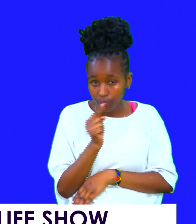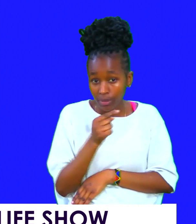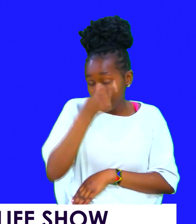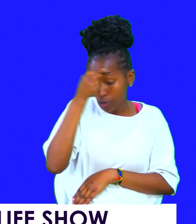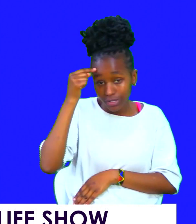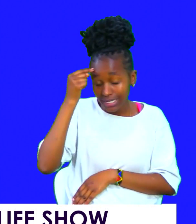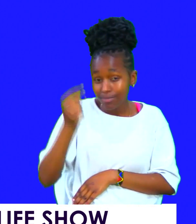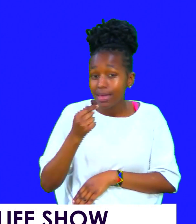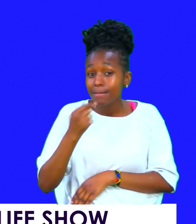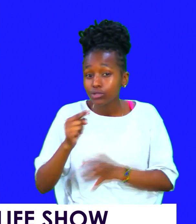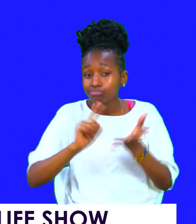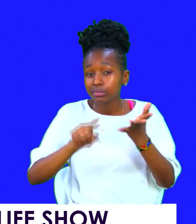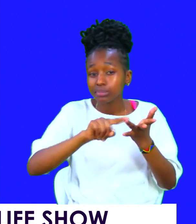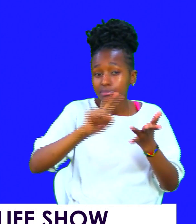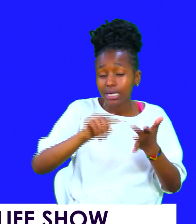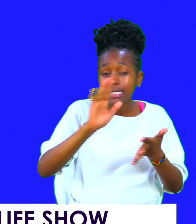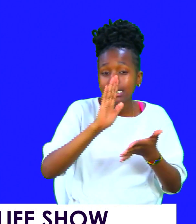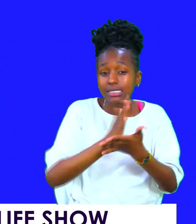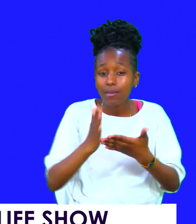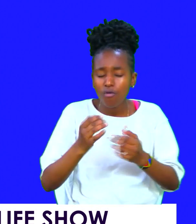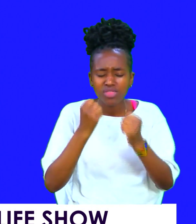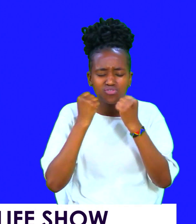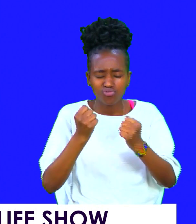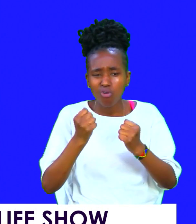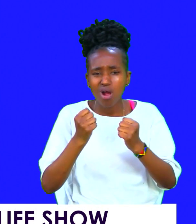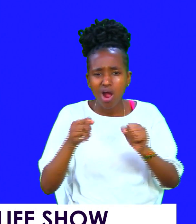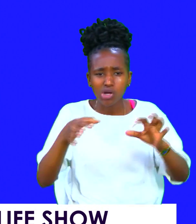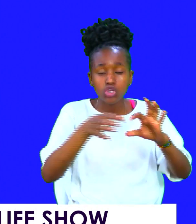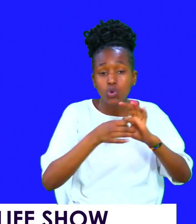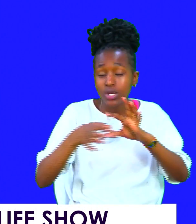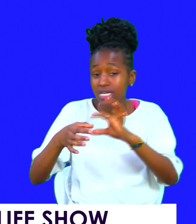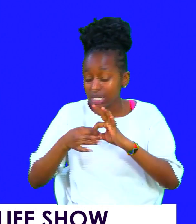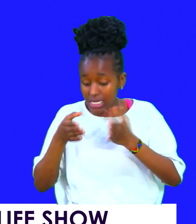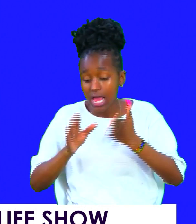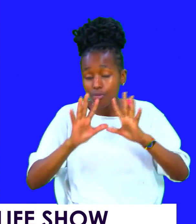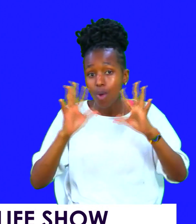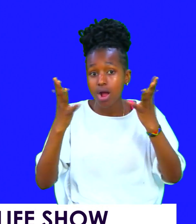world. Yes. You need to find out some of the strongest units.